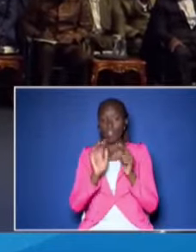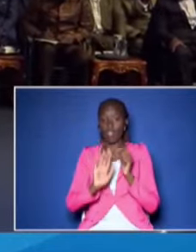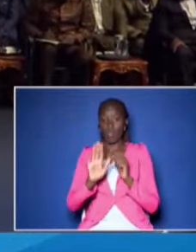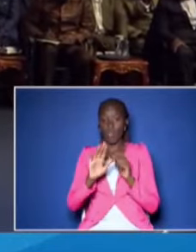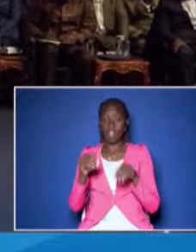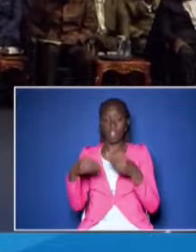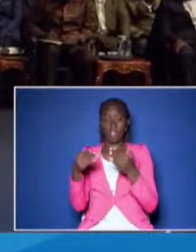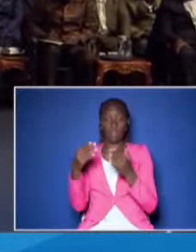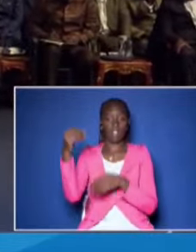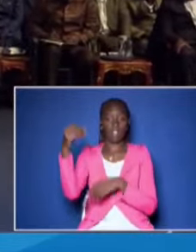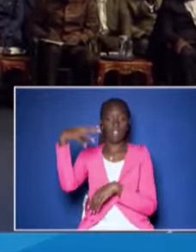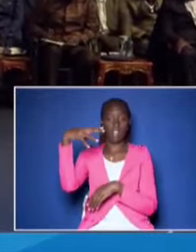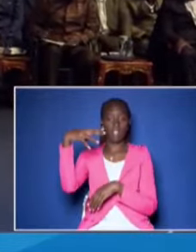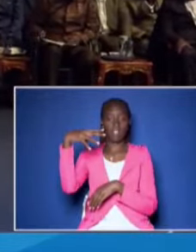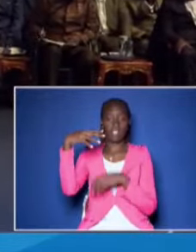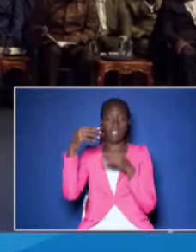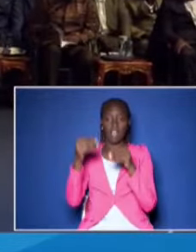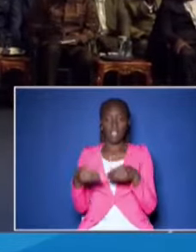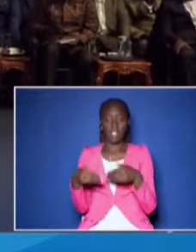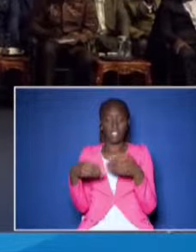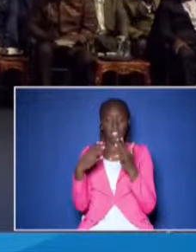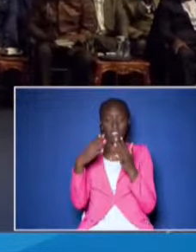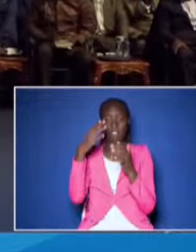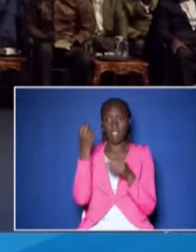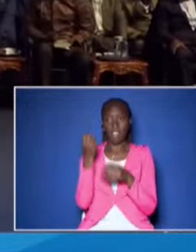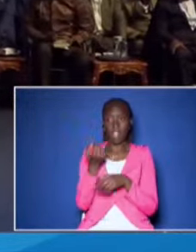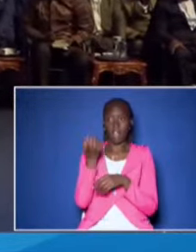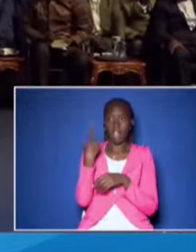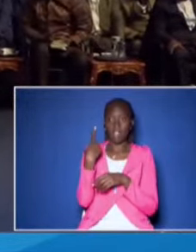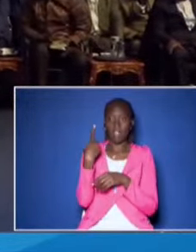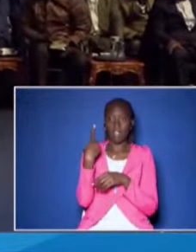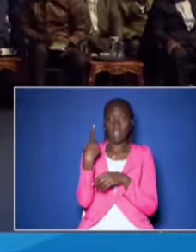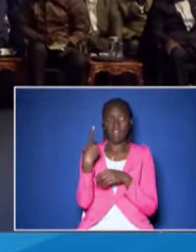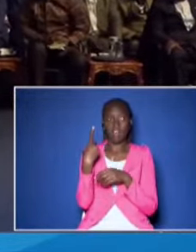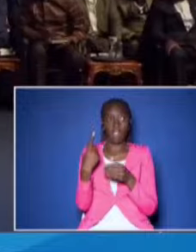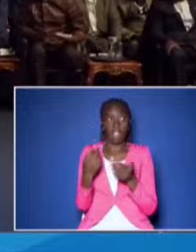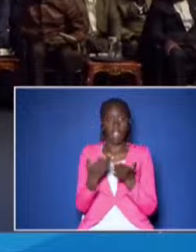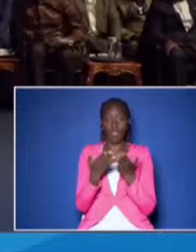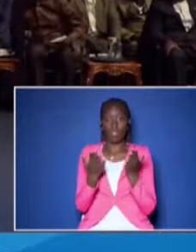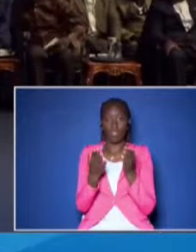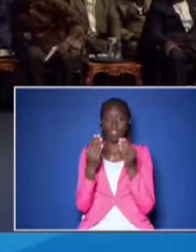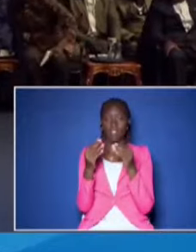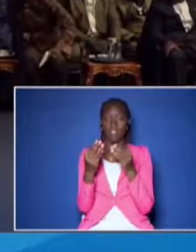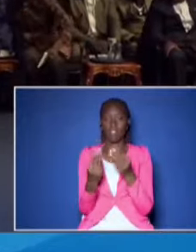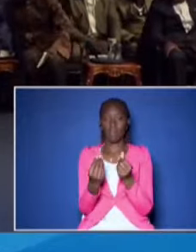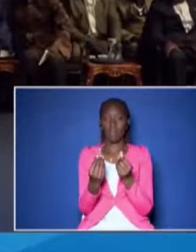light ah it giveth understanding unto the